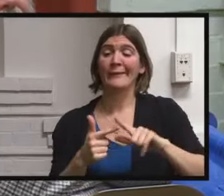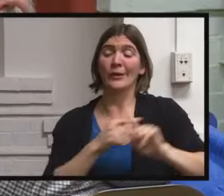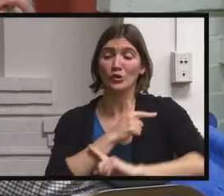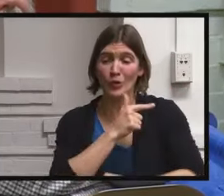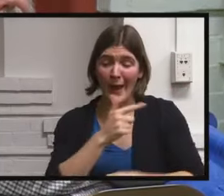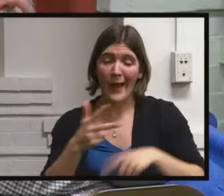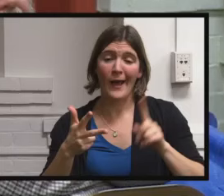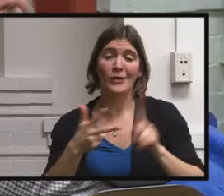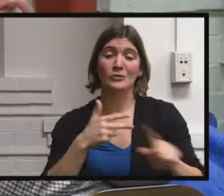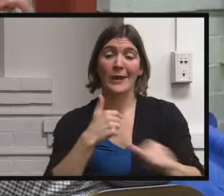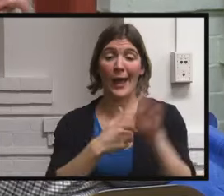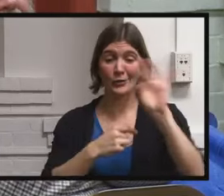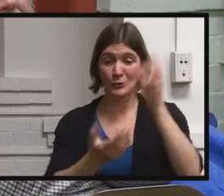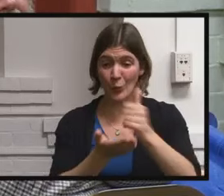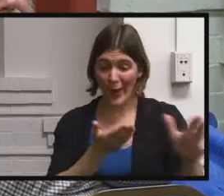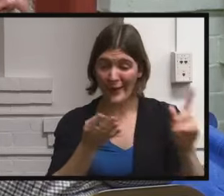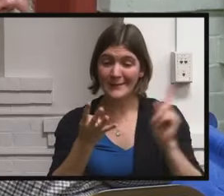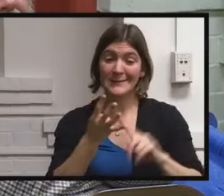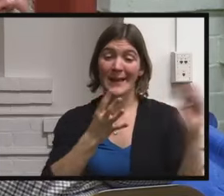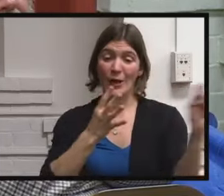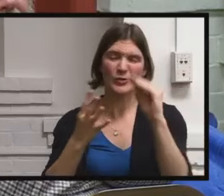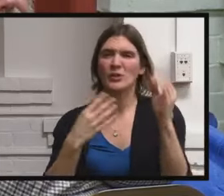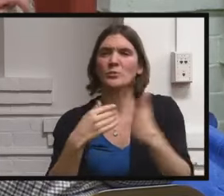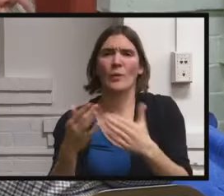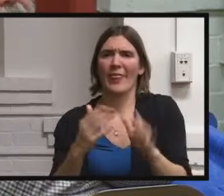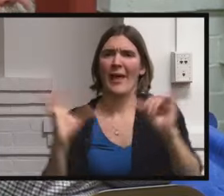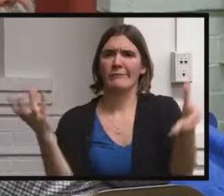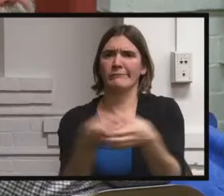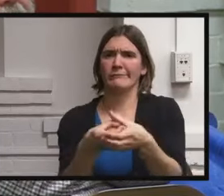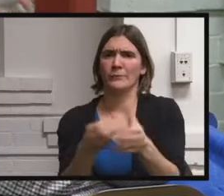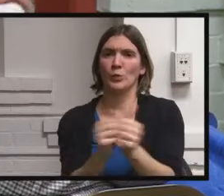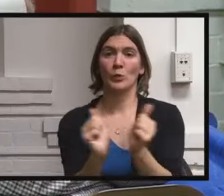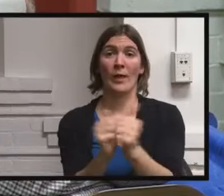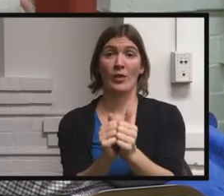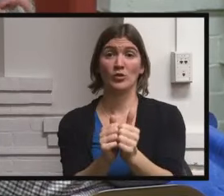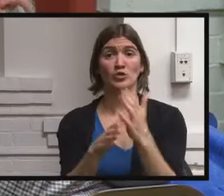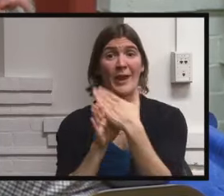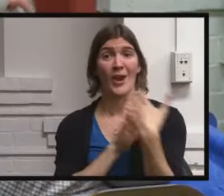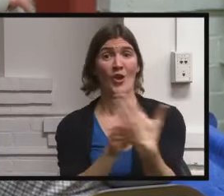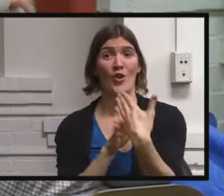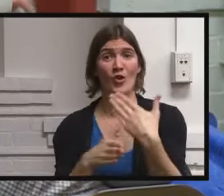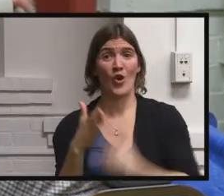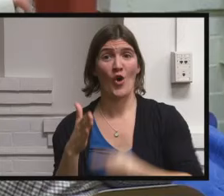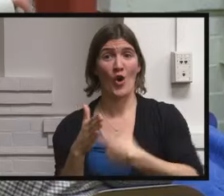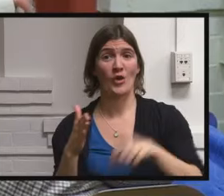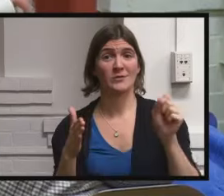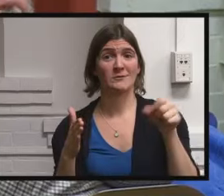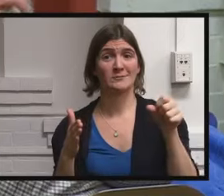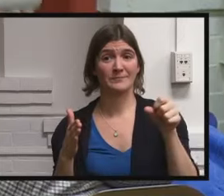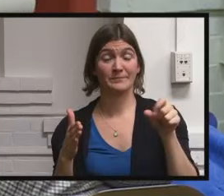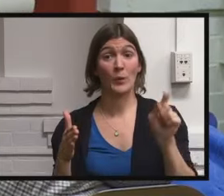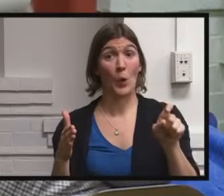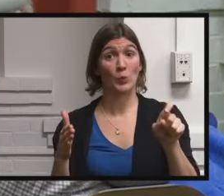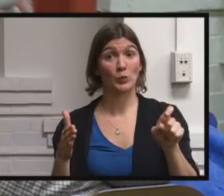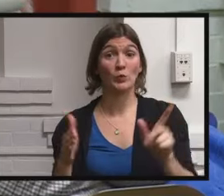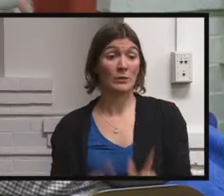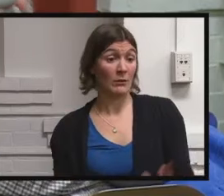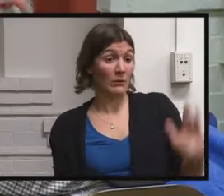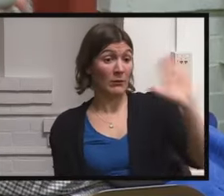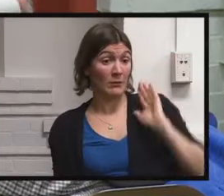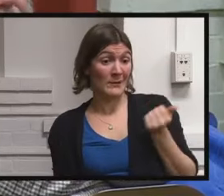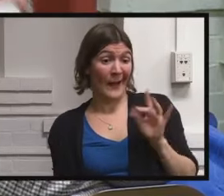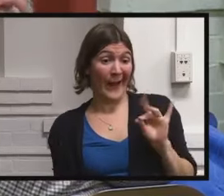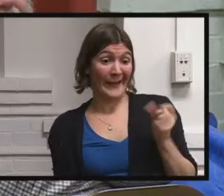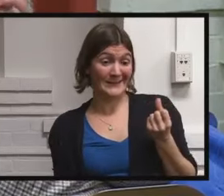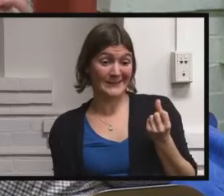education as required by the state. So to share the, and at the time we did have